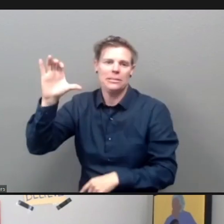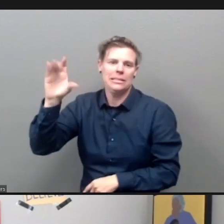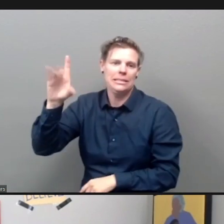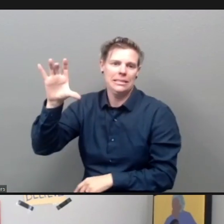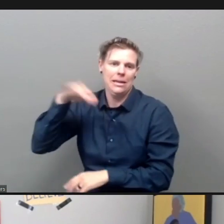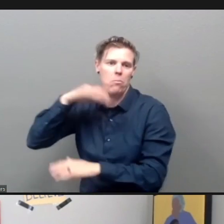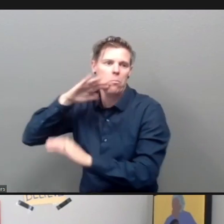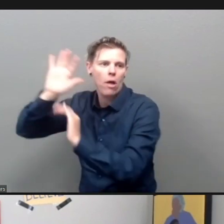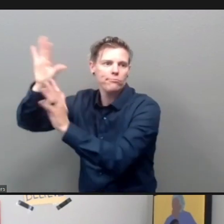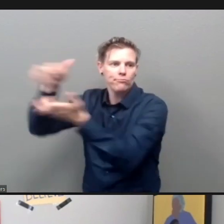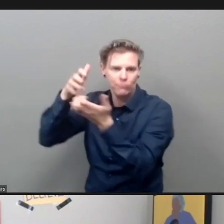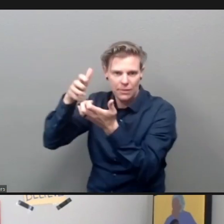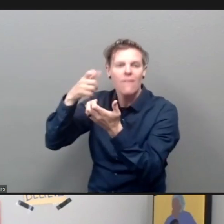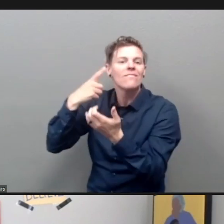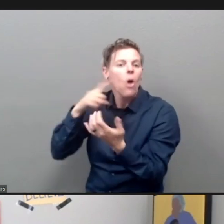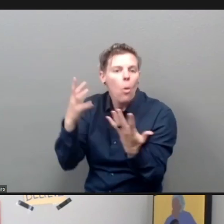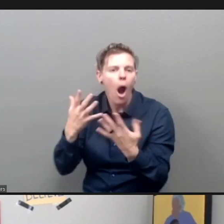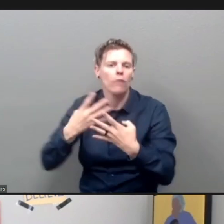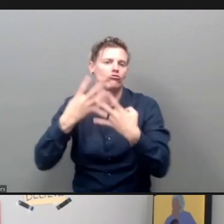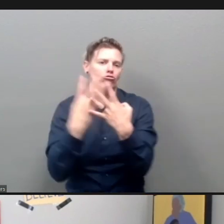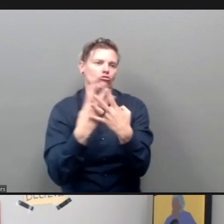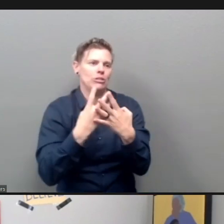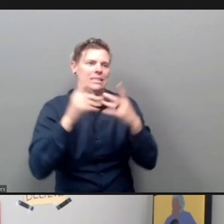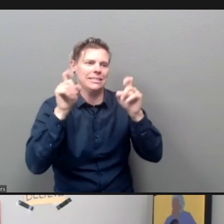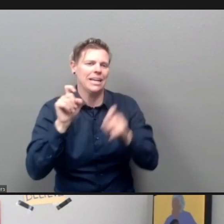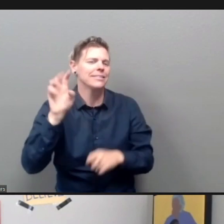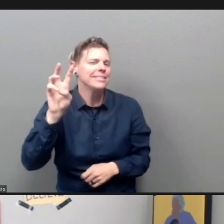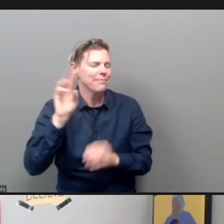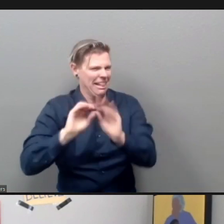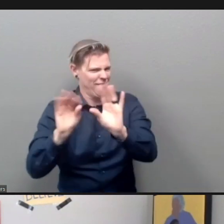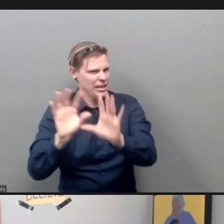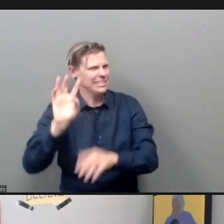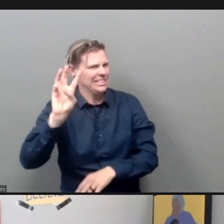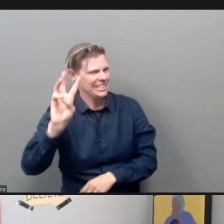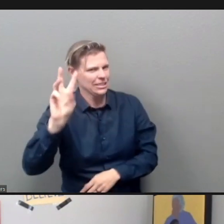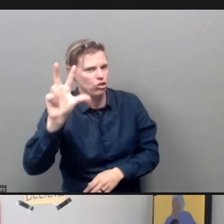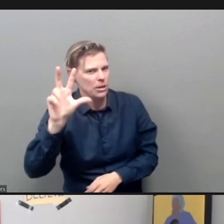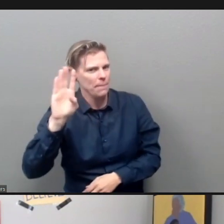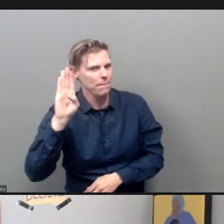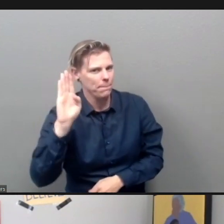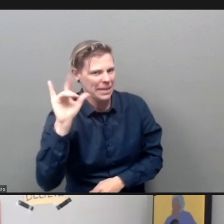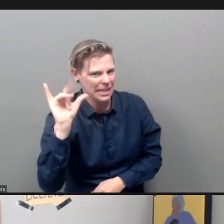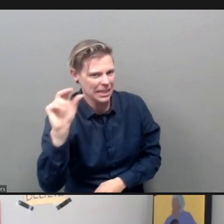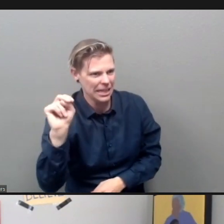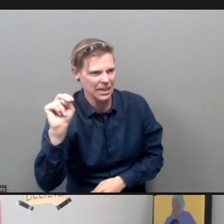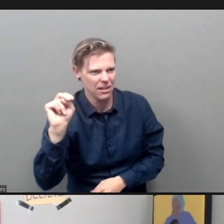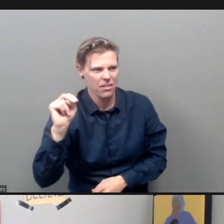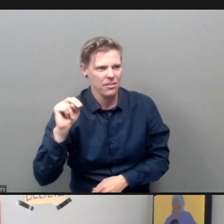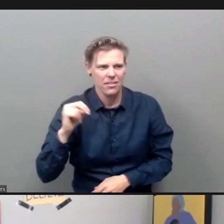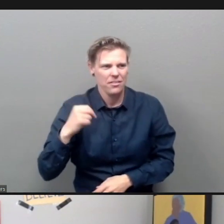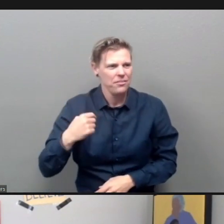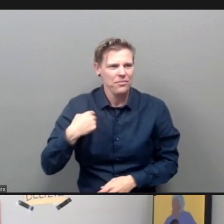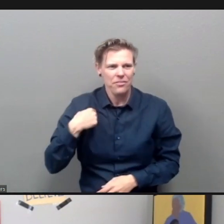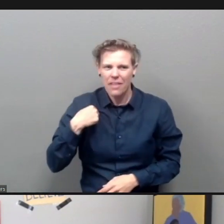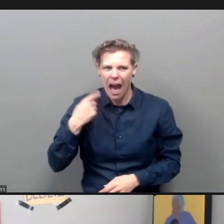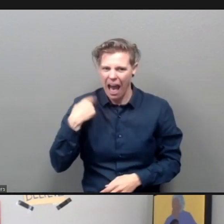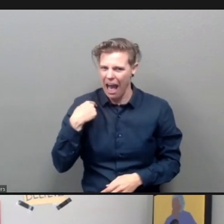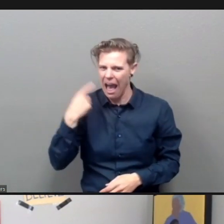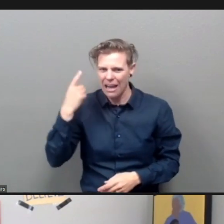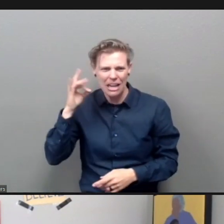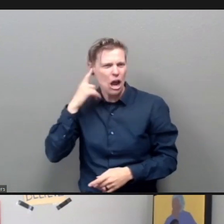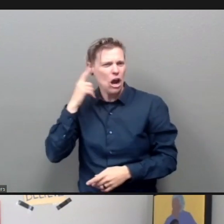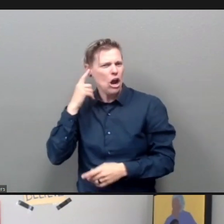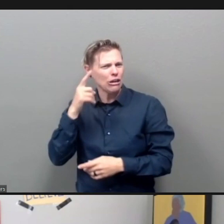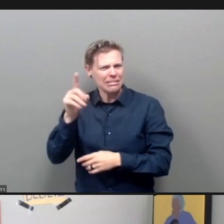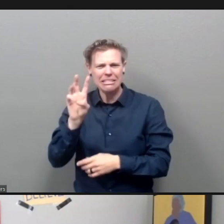diagnostic testing in our schools. So I think somebody might have said 63,000, but it's 63 million, which is a